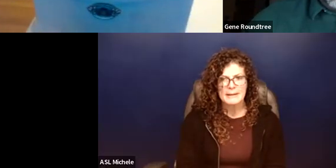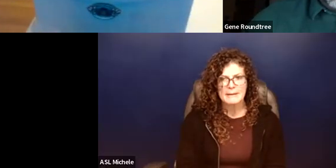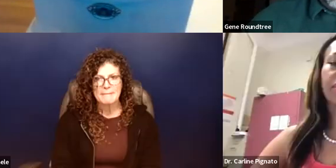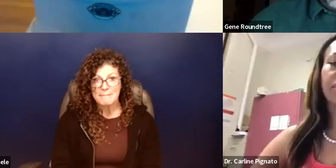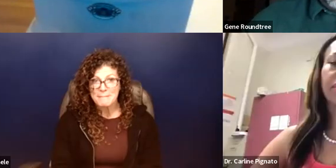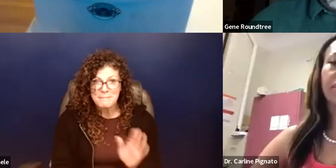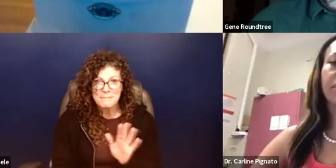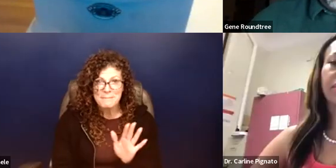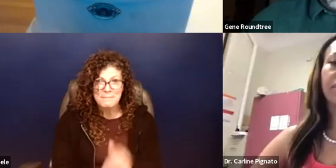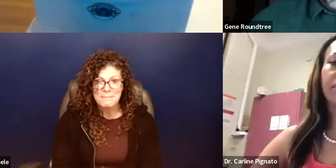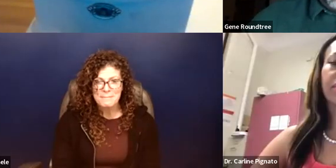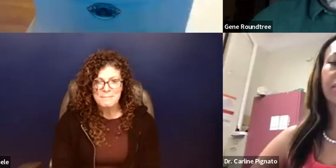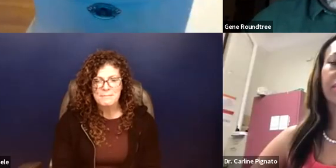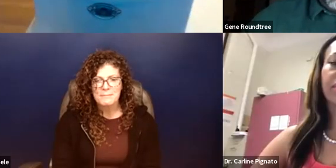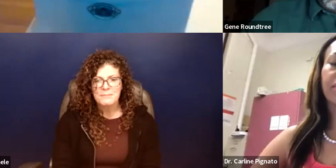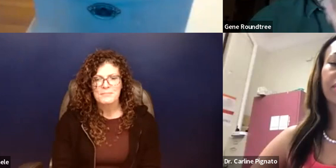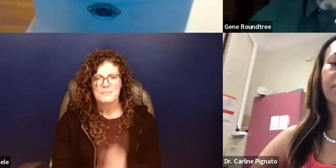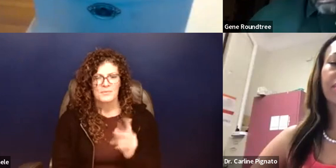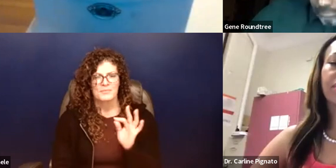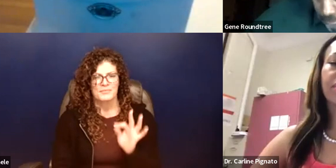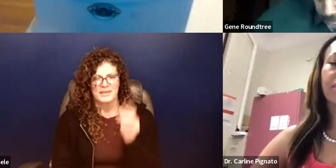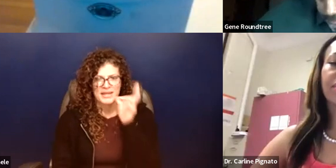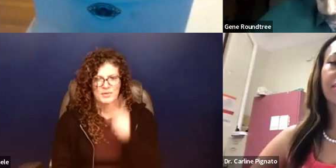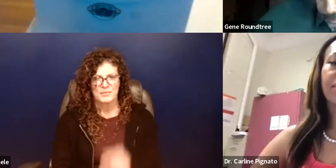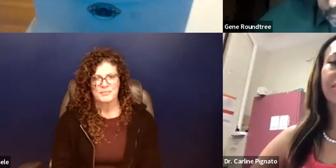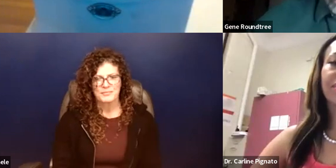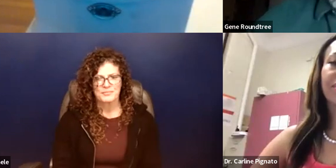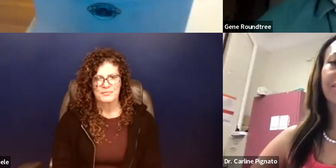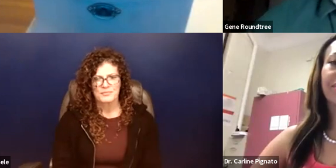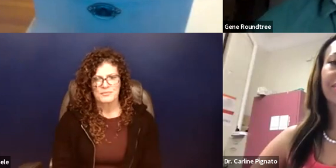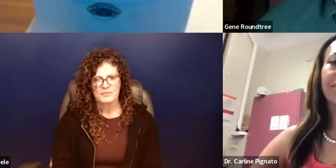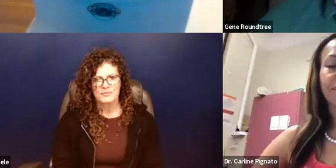Hi, Latoya, we can hear you. Hi, okay, you can hear me, hi.